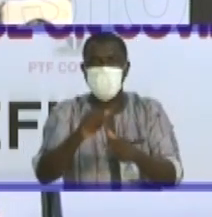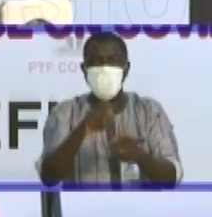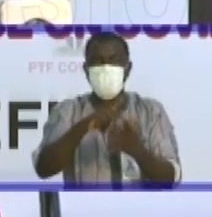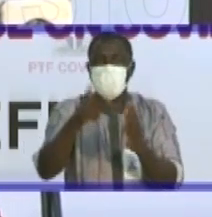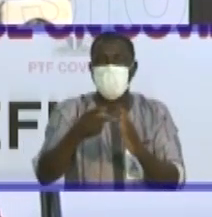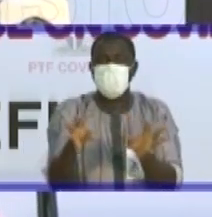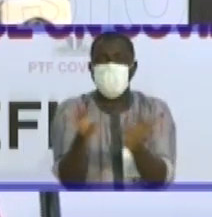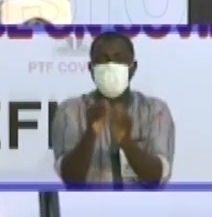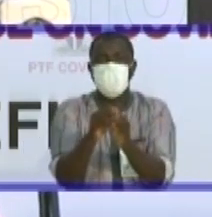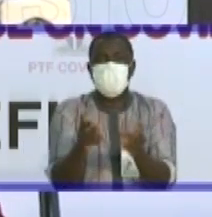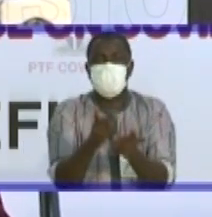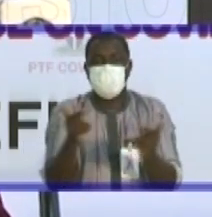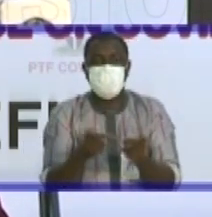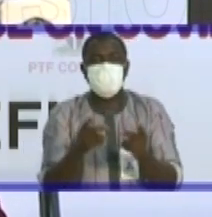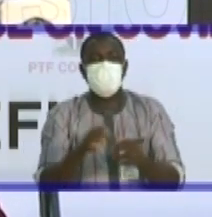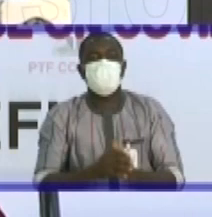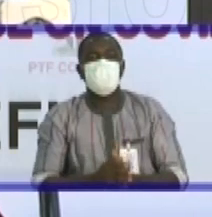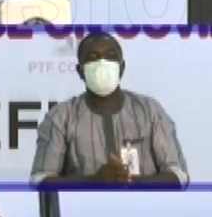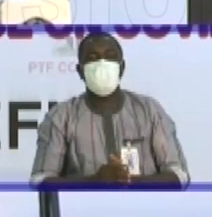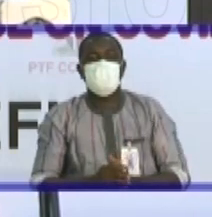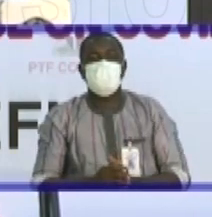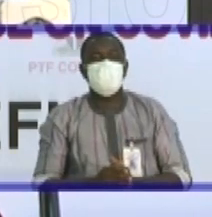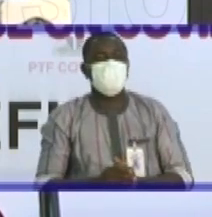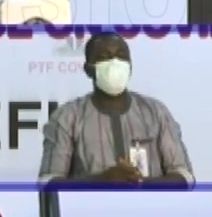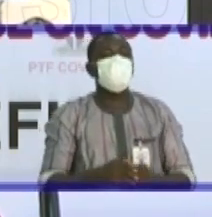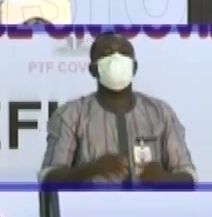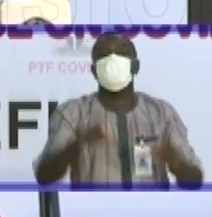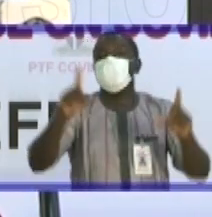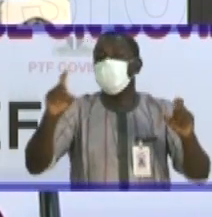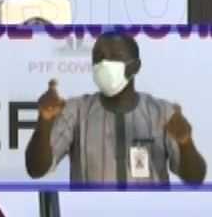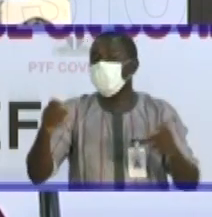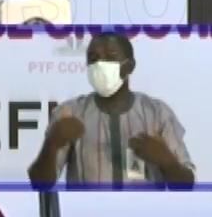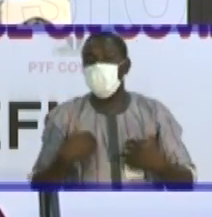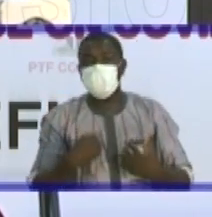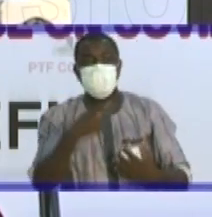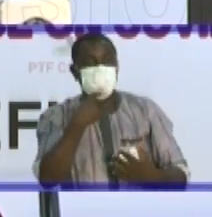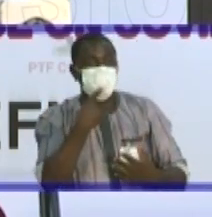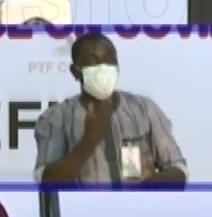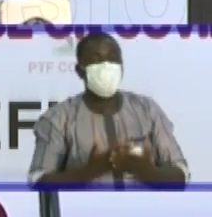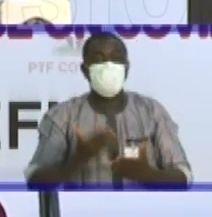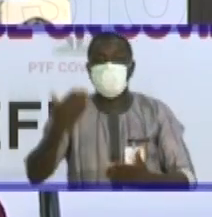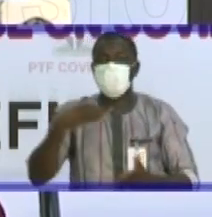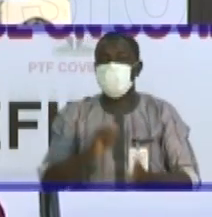an extremely important role here. Now, with the testing, I've said before that we do